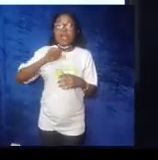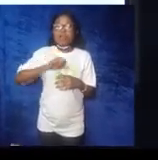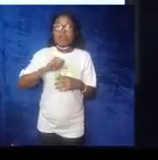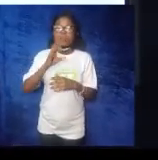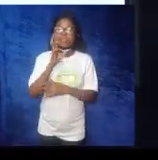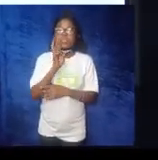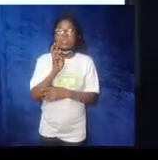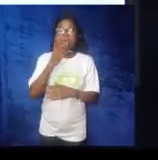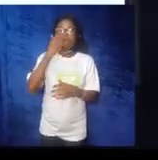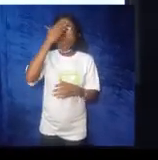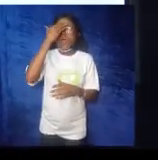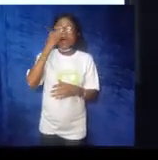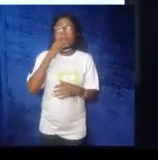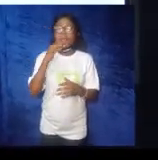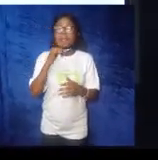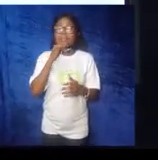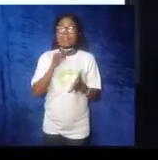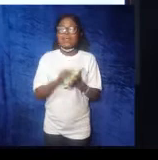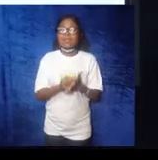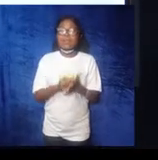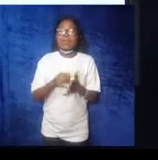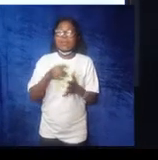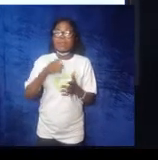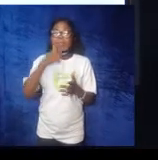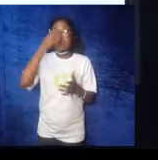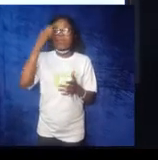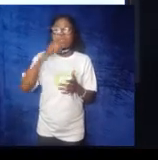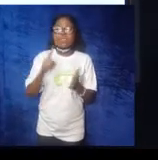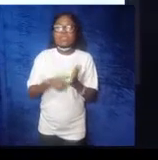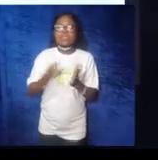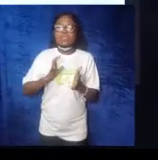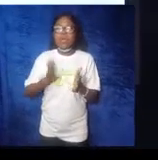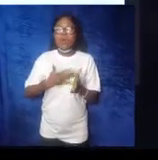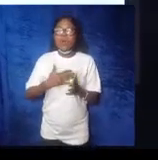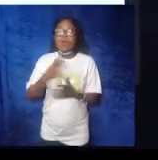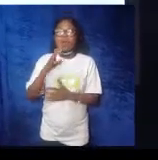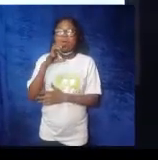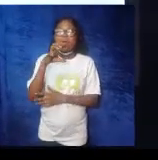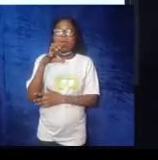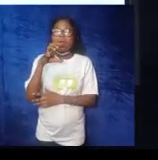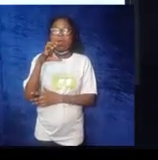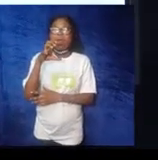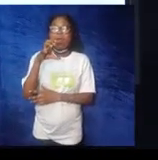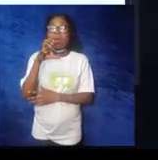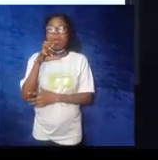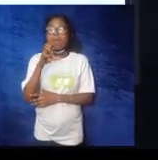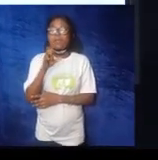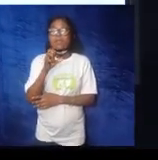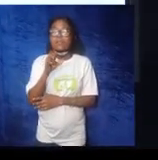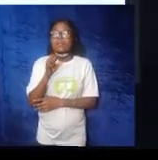is. The angle is angle 6. And why is that? Because this is our F.